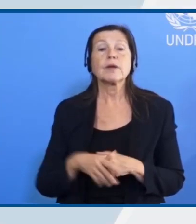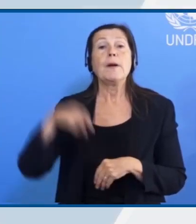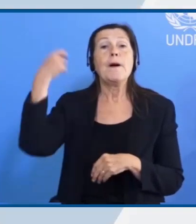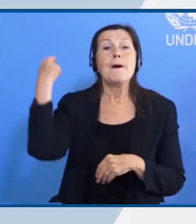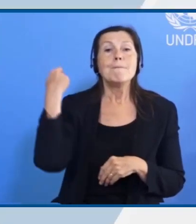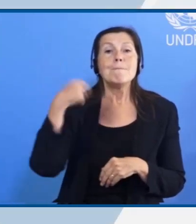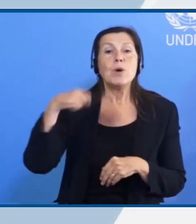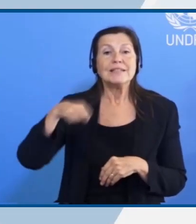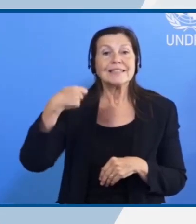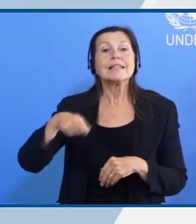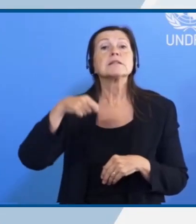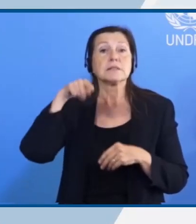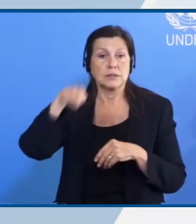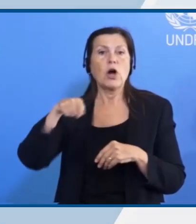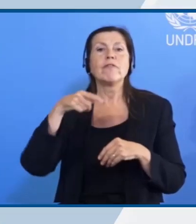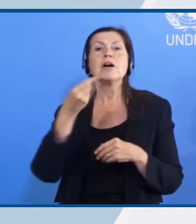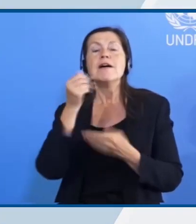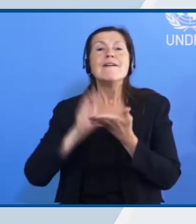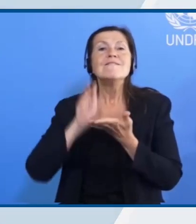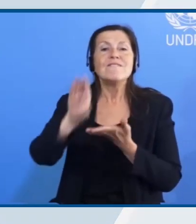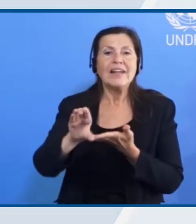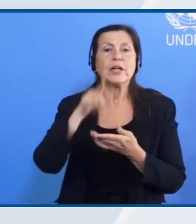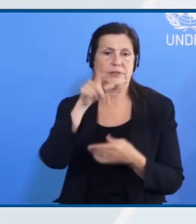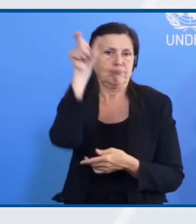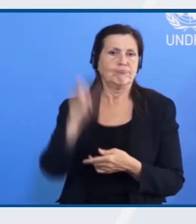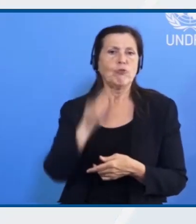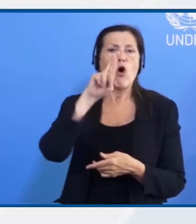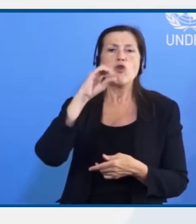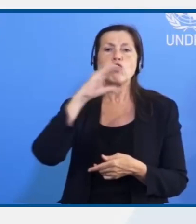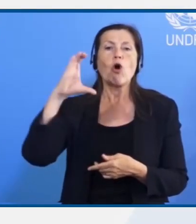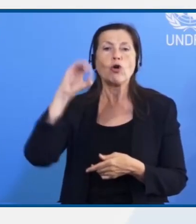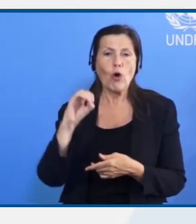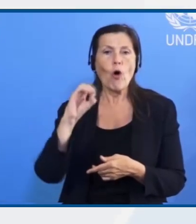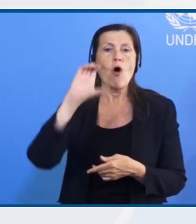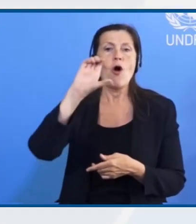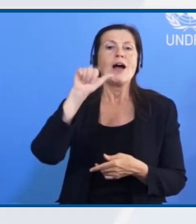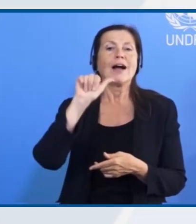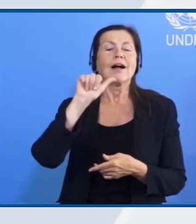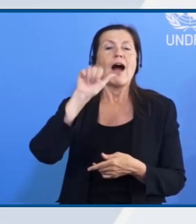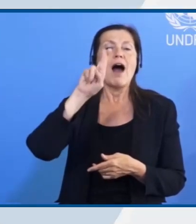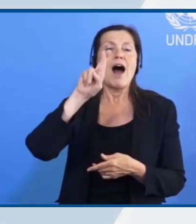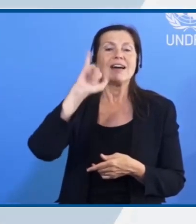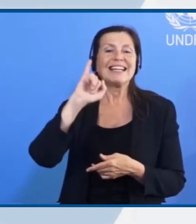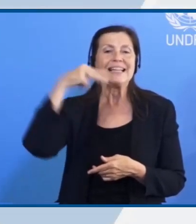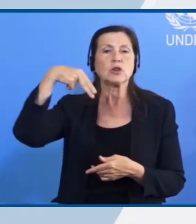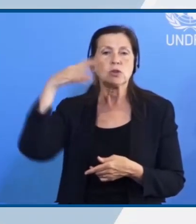of Potenza in Italy. He couldn't finally travel, but we have the great news of having with us Alessandro